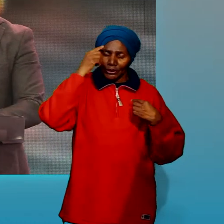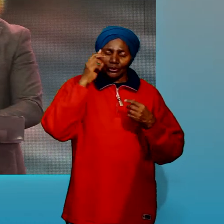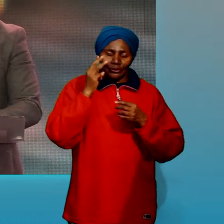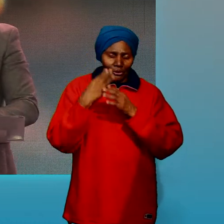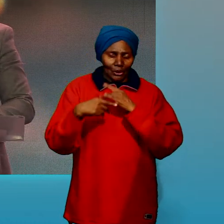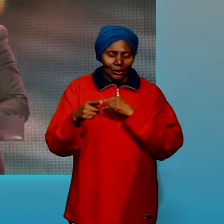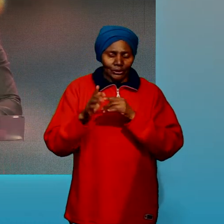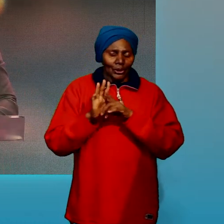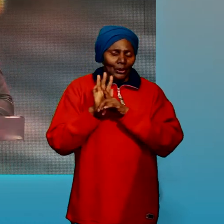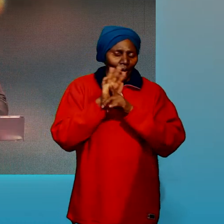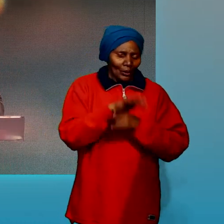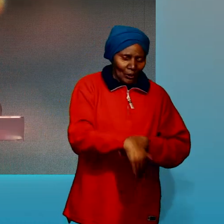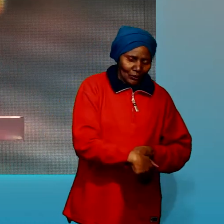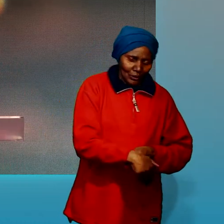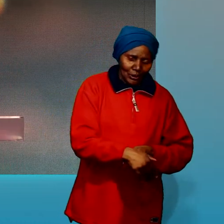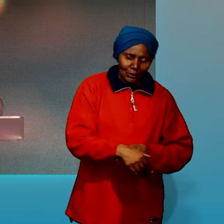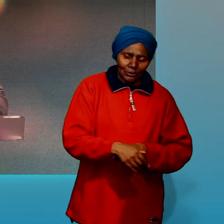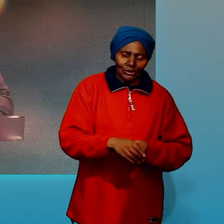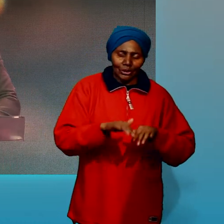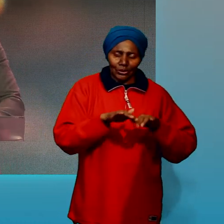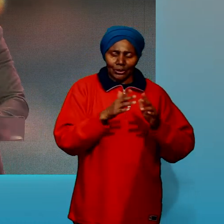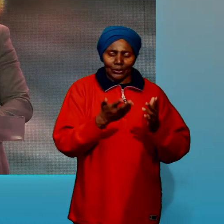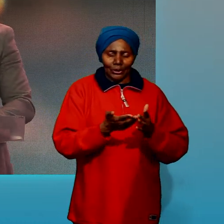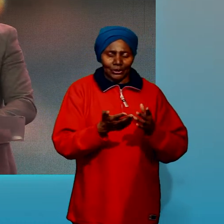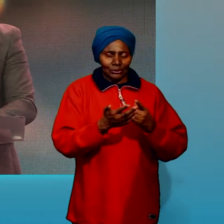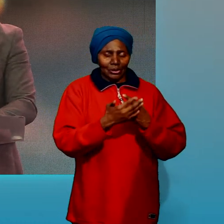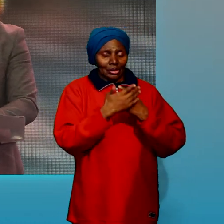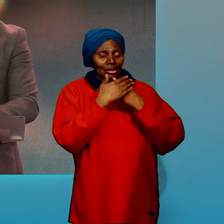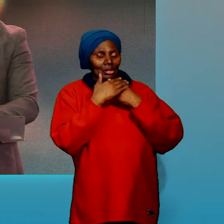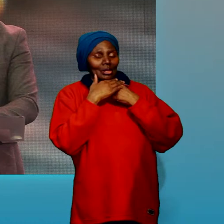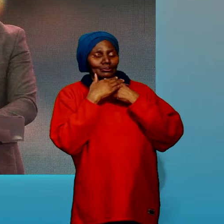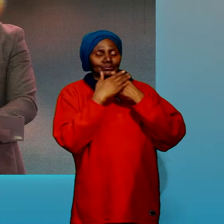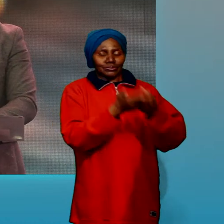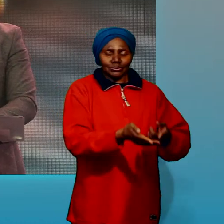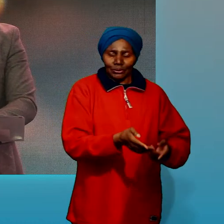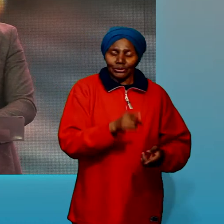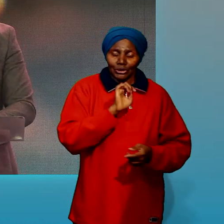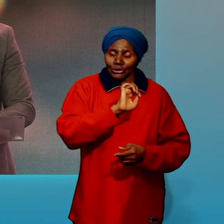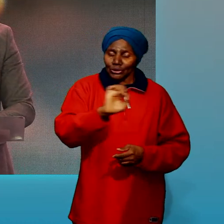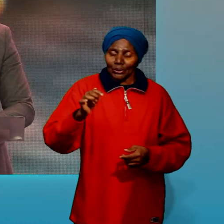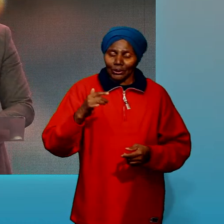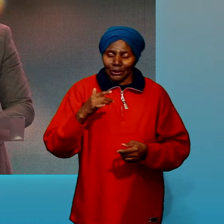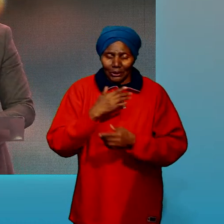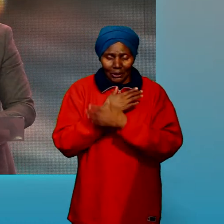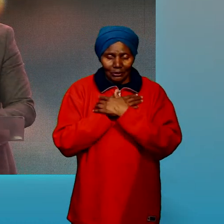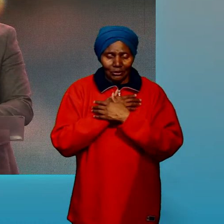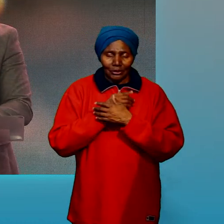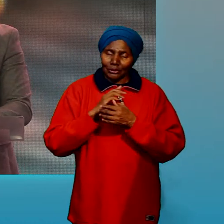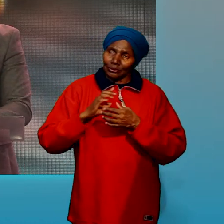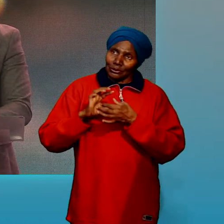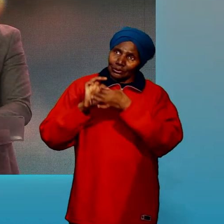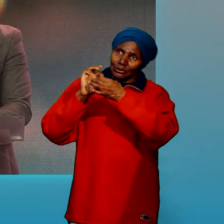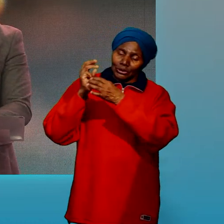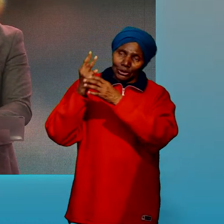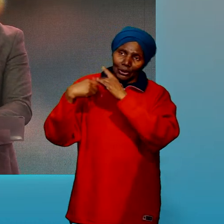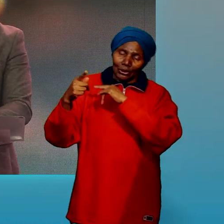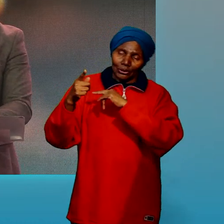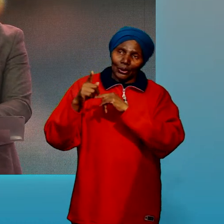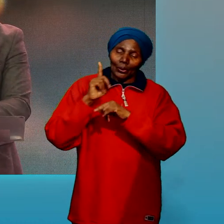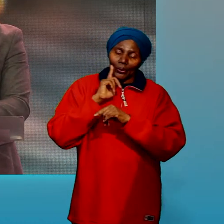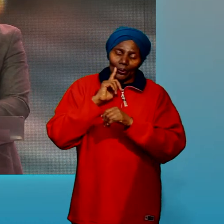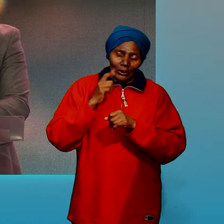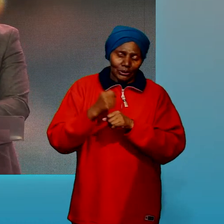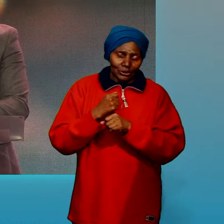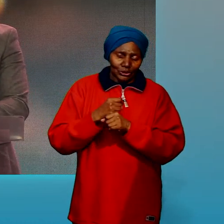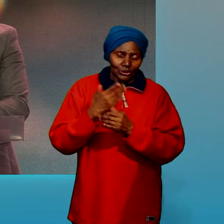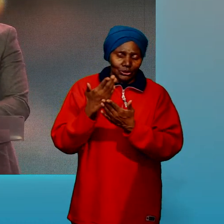you abide in the Father's love, the more love is produced in your life. Your love for God will always produce obedience to God. And then the